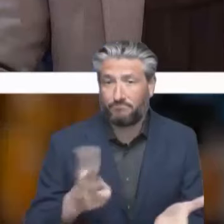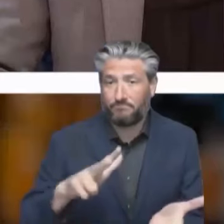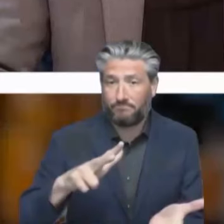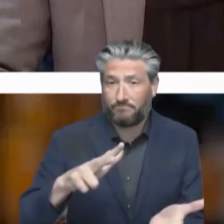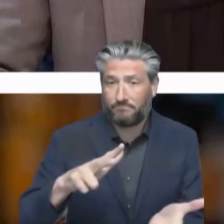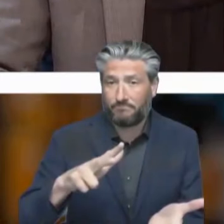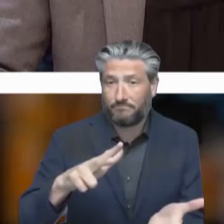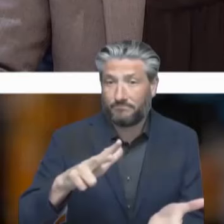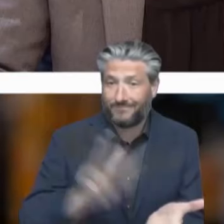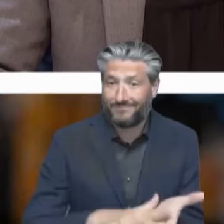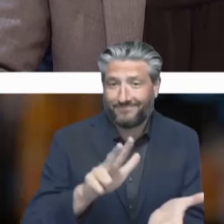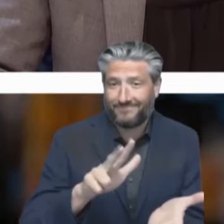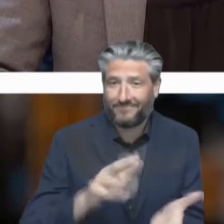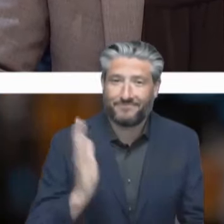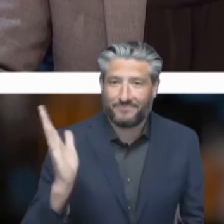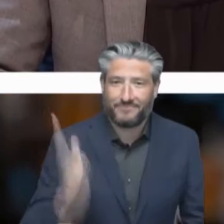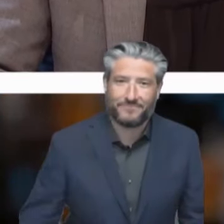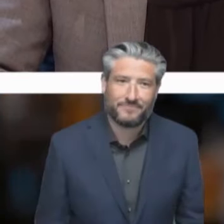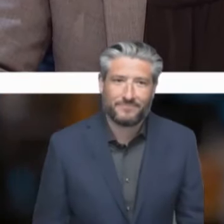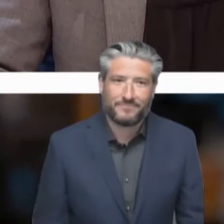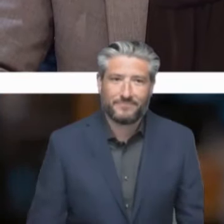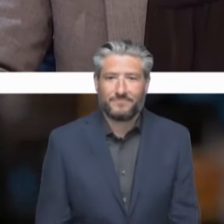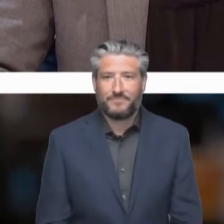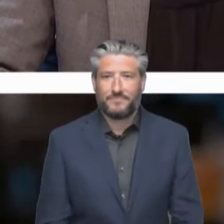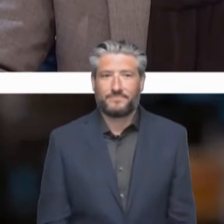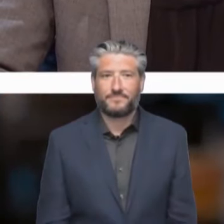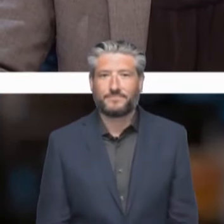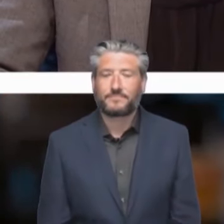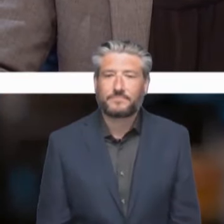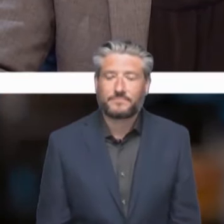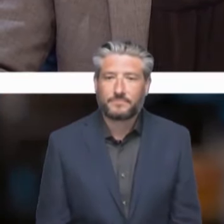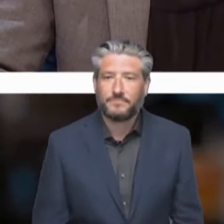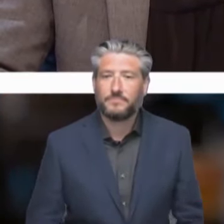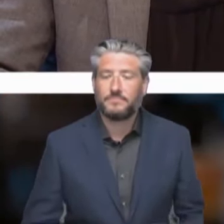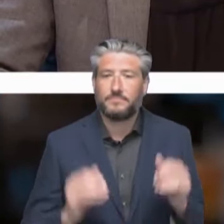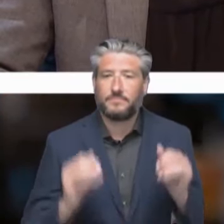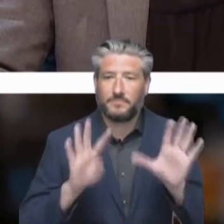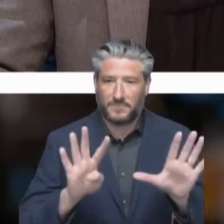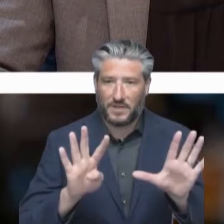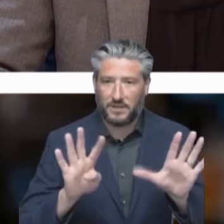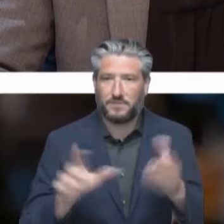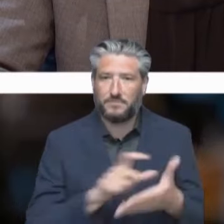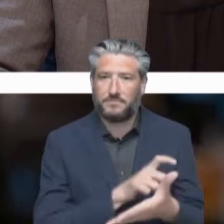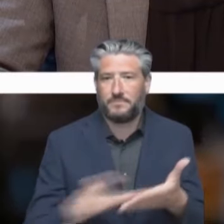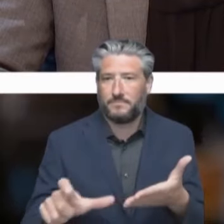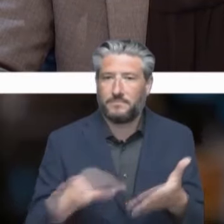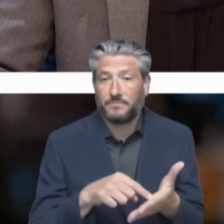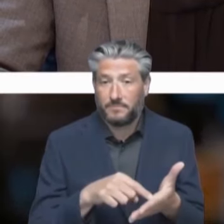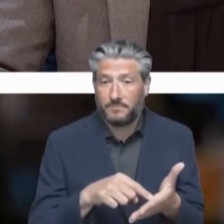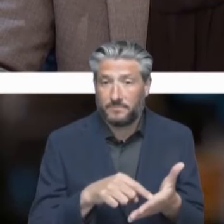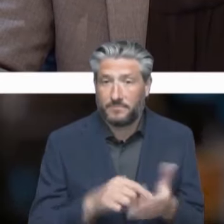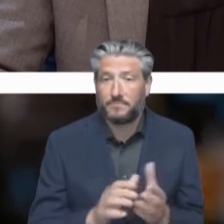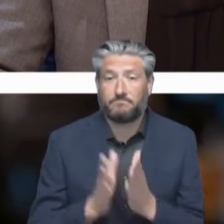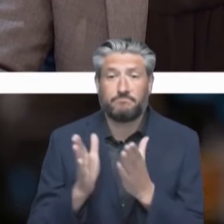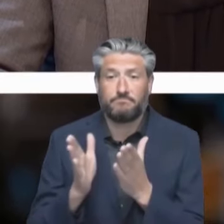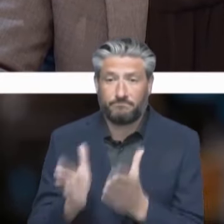67.27% of favorable votes. It is therefore adopted. The ninth resolution concerns the renewal of the term of office of Mrs. Marie-Annick